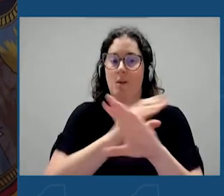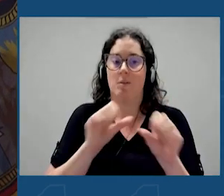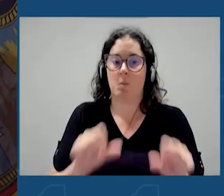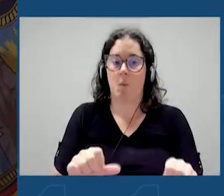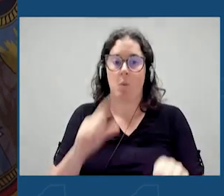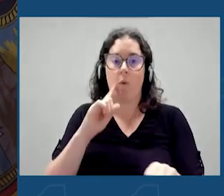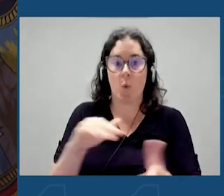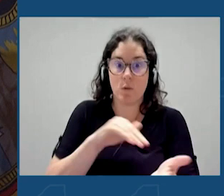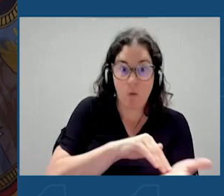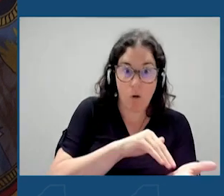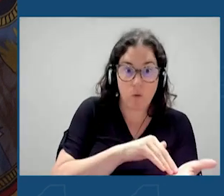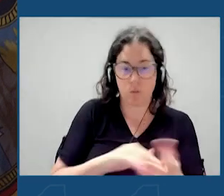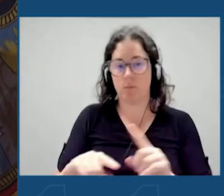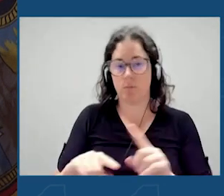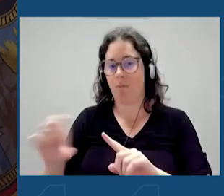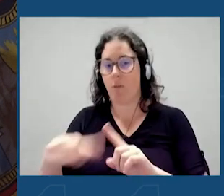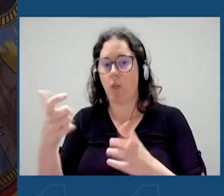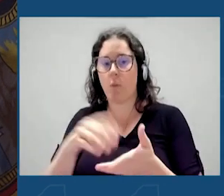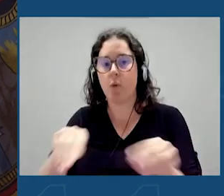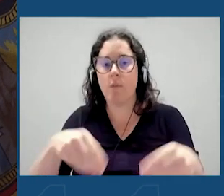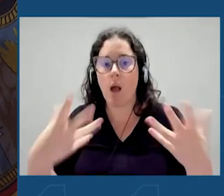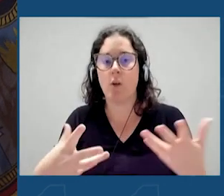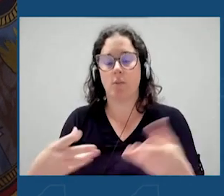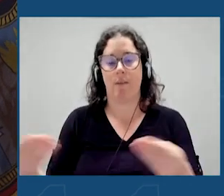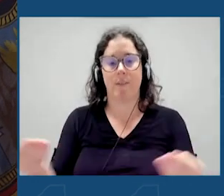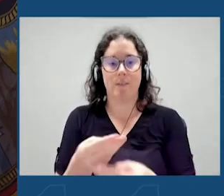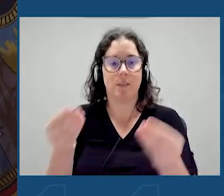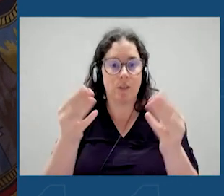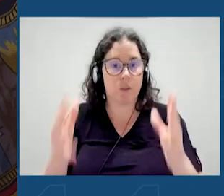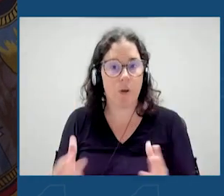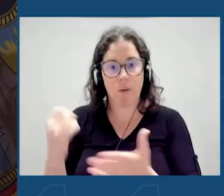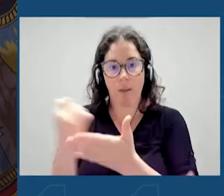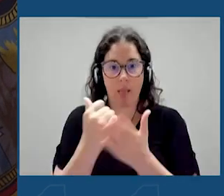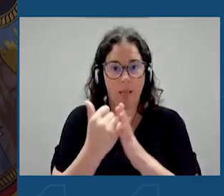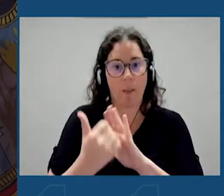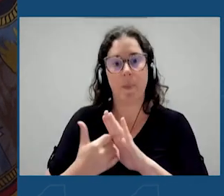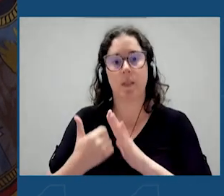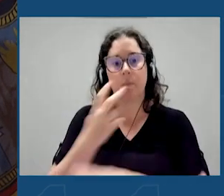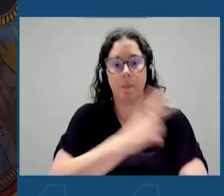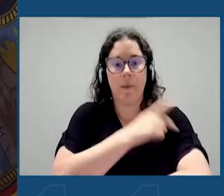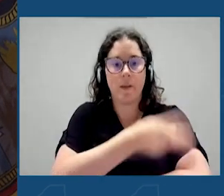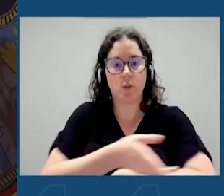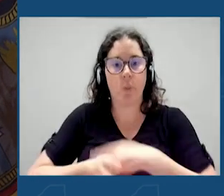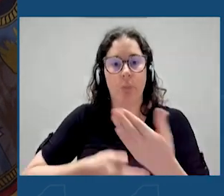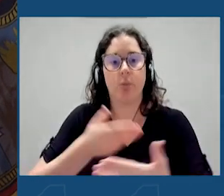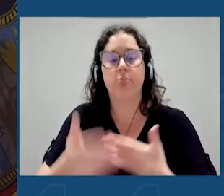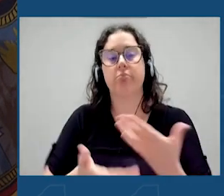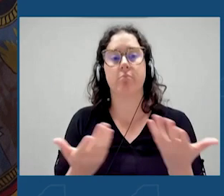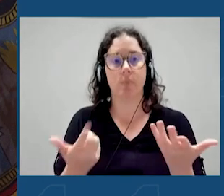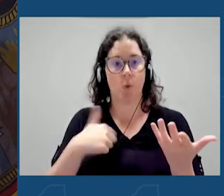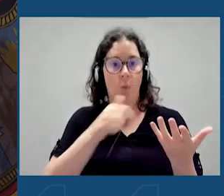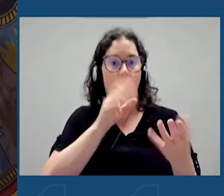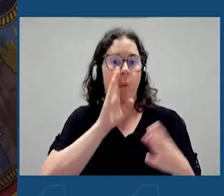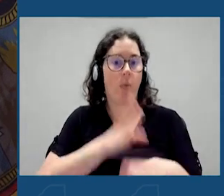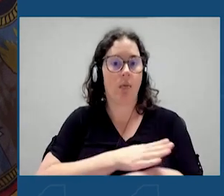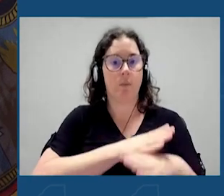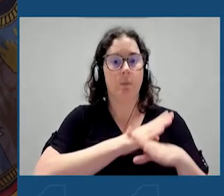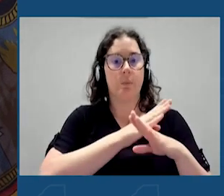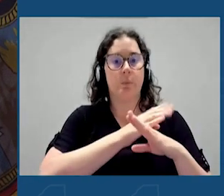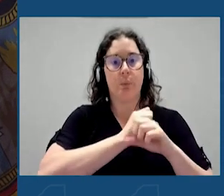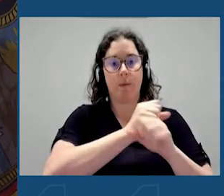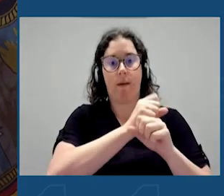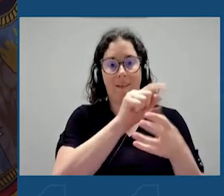doctors and providers and facilitators helping patients through this process. We will protect them from